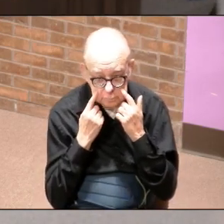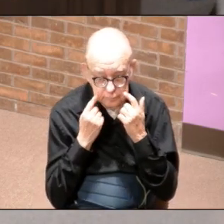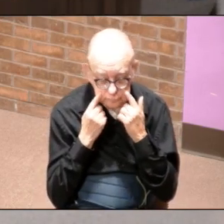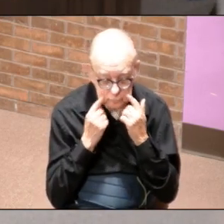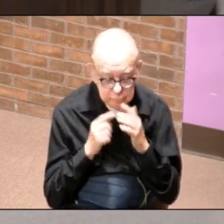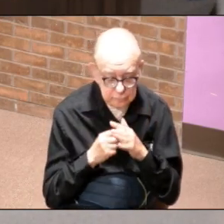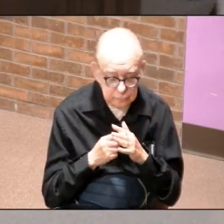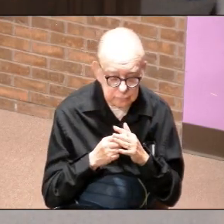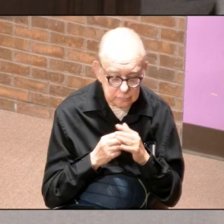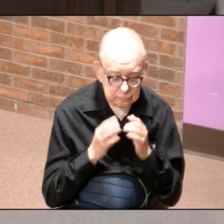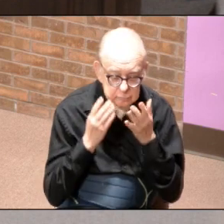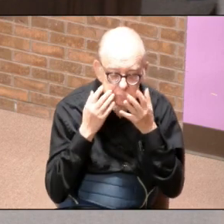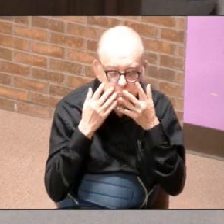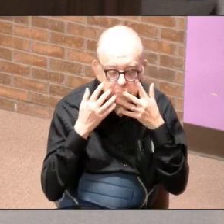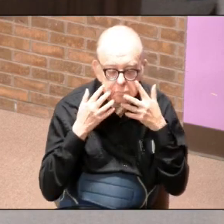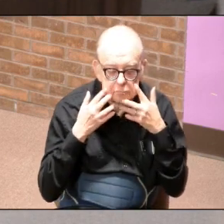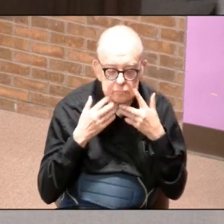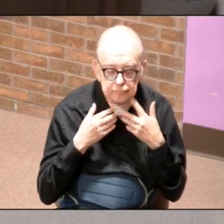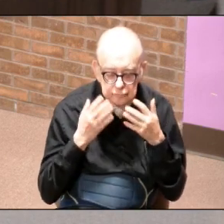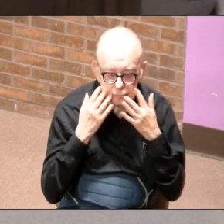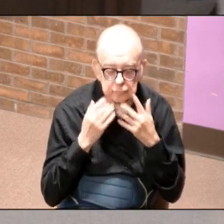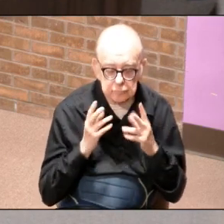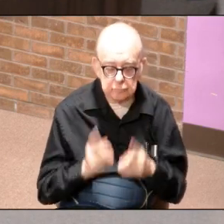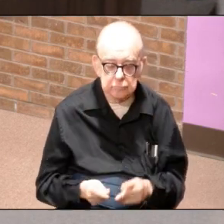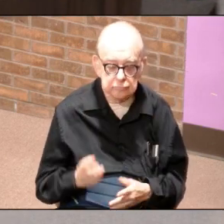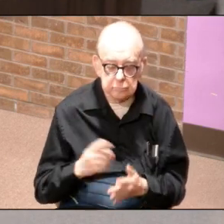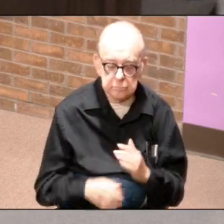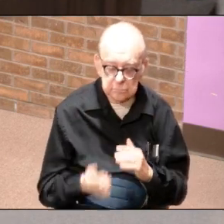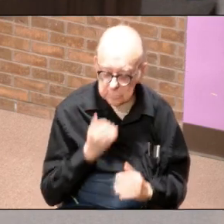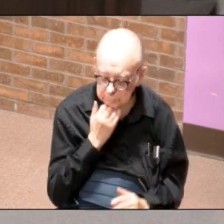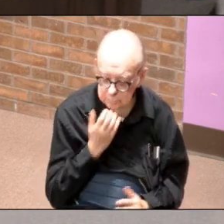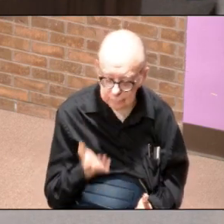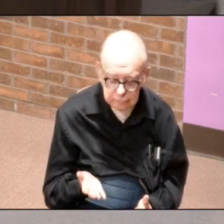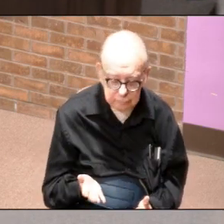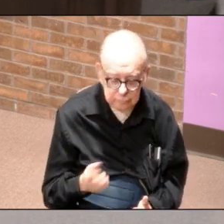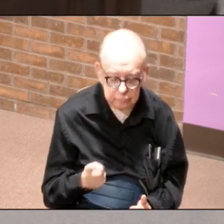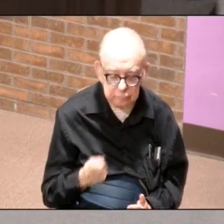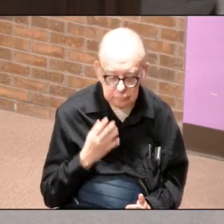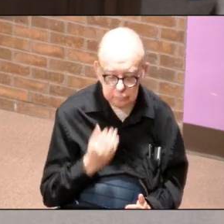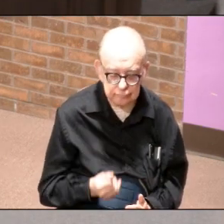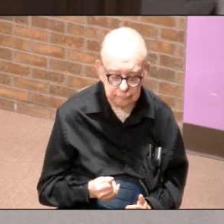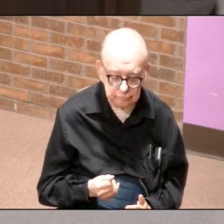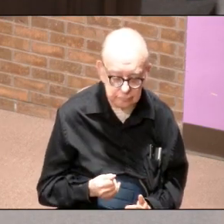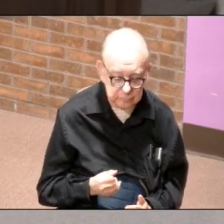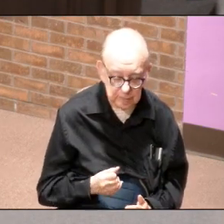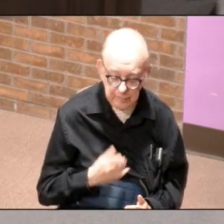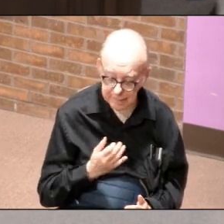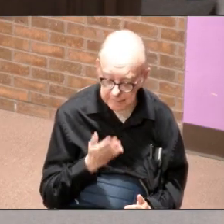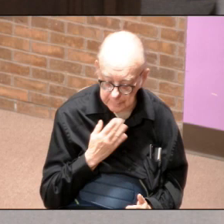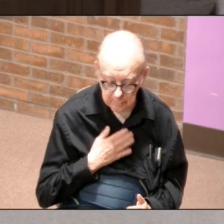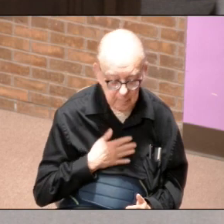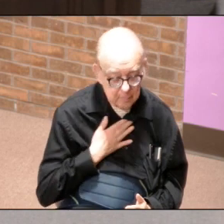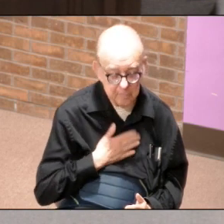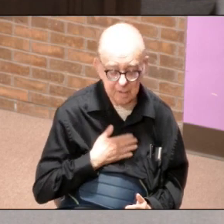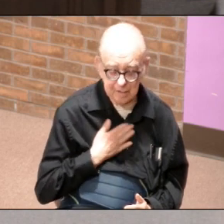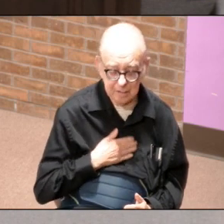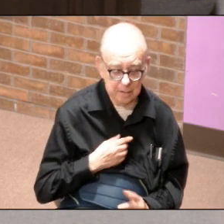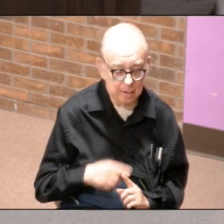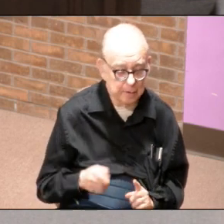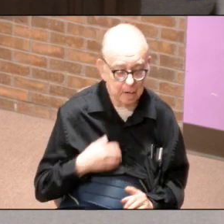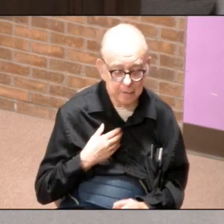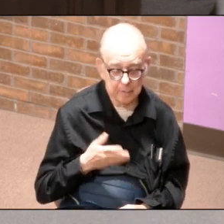and they just start running down. And someone says, what's wrong with you? Are you sad? No, I'm not sad. I'm not sad at all. I'm